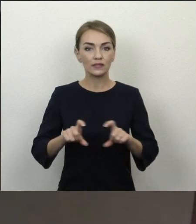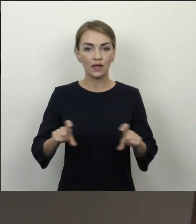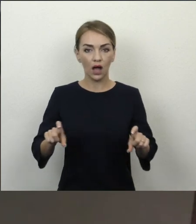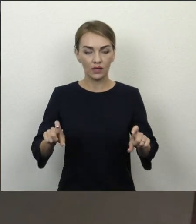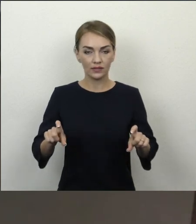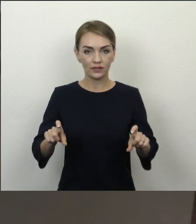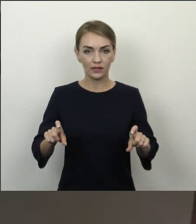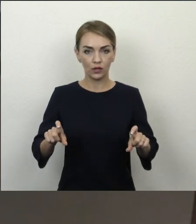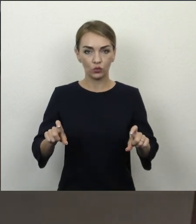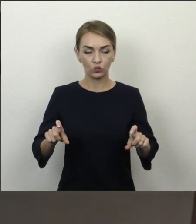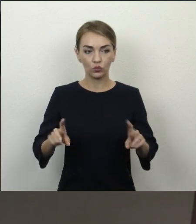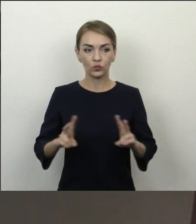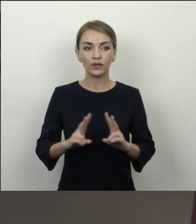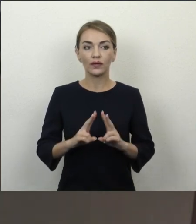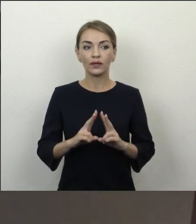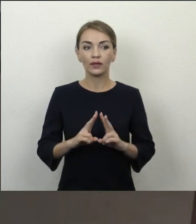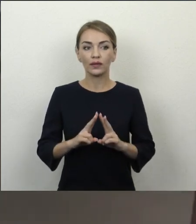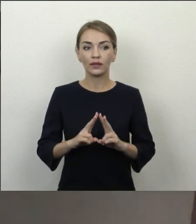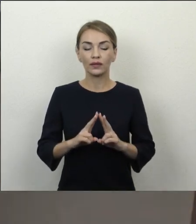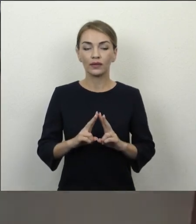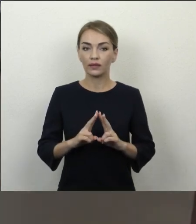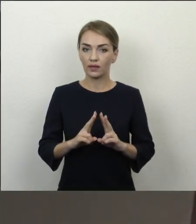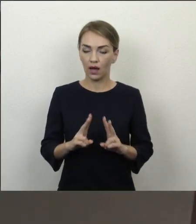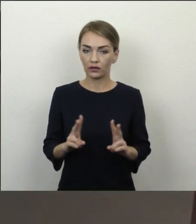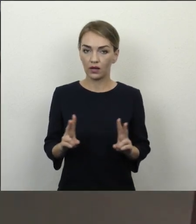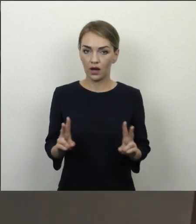revise the